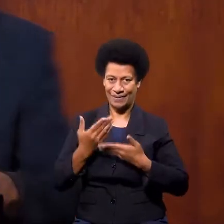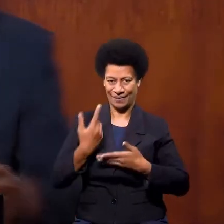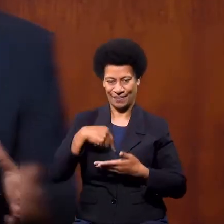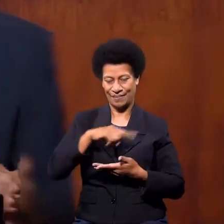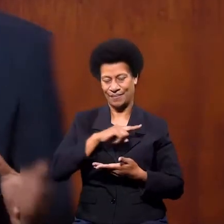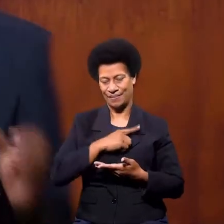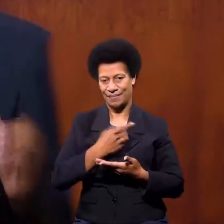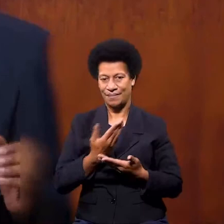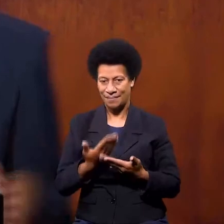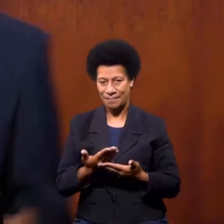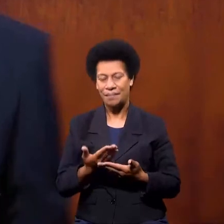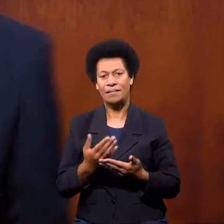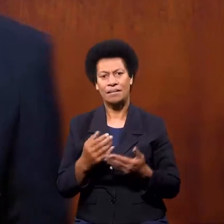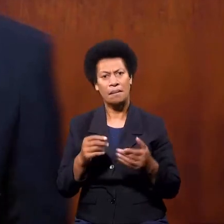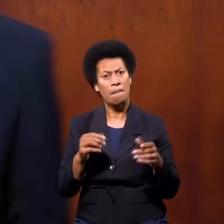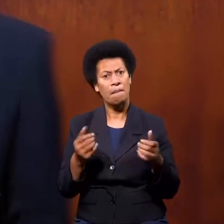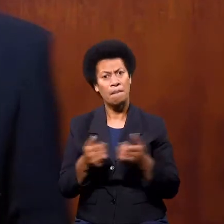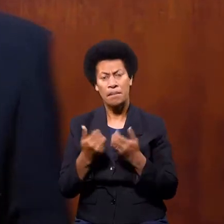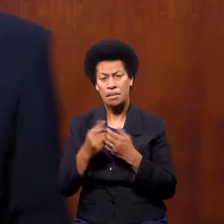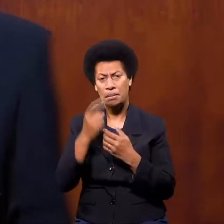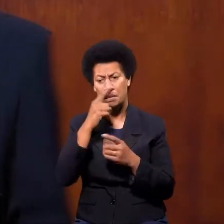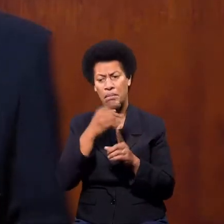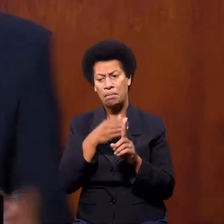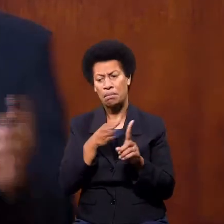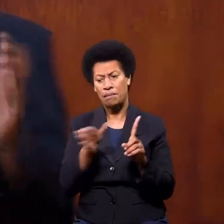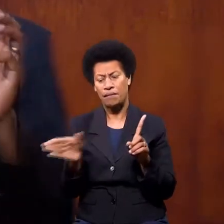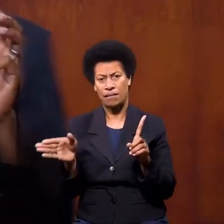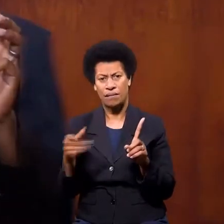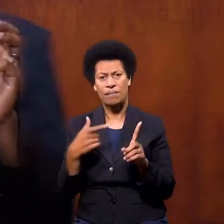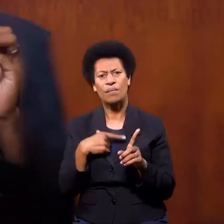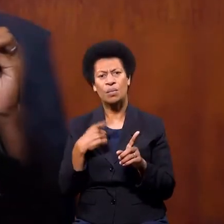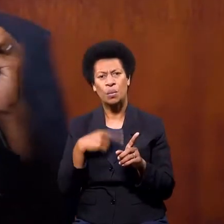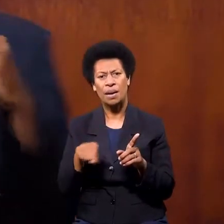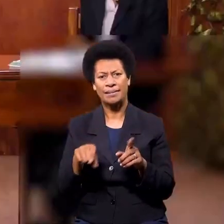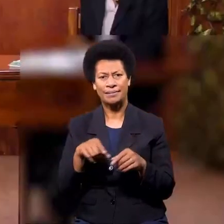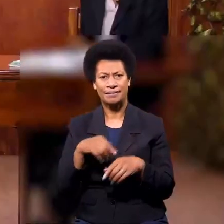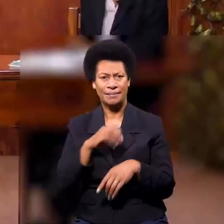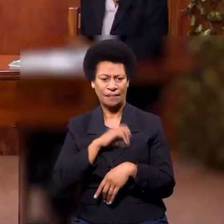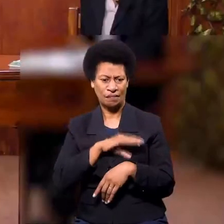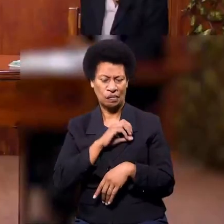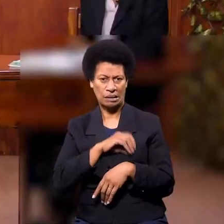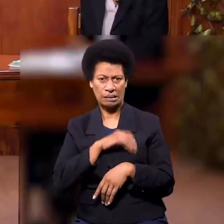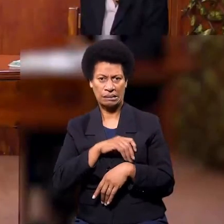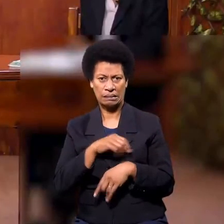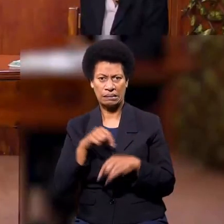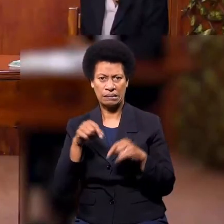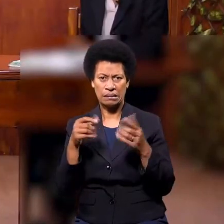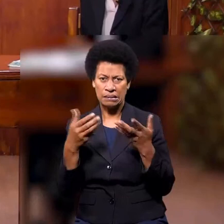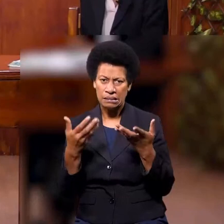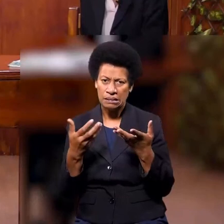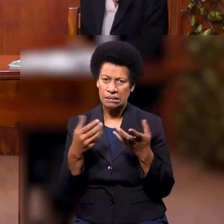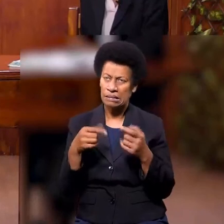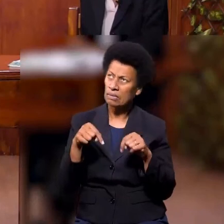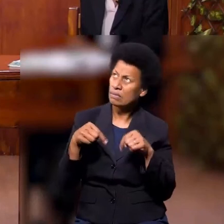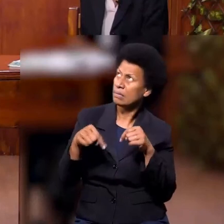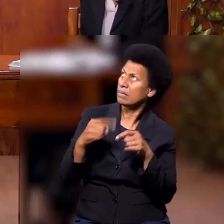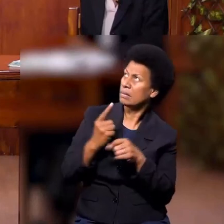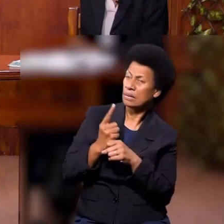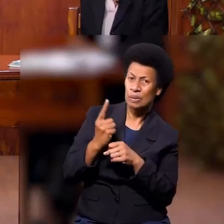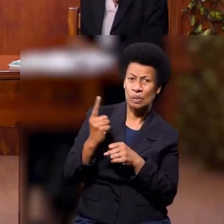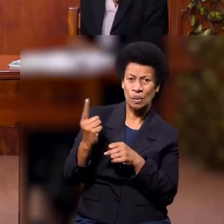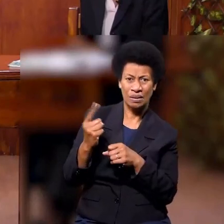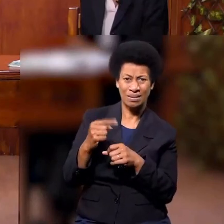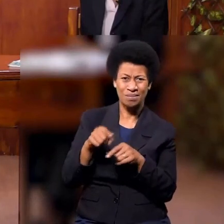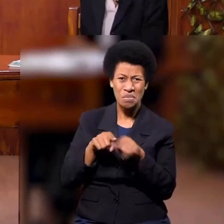So many are led astray because they hold the view of being afraid of God, and they are